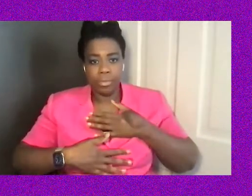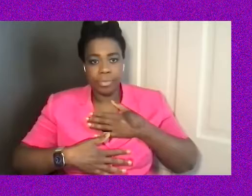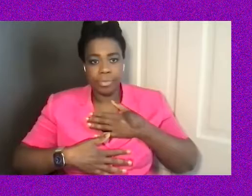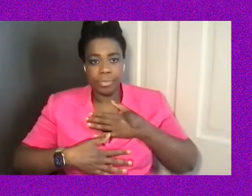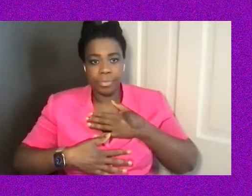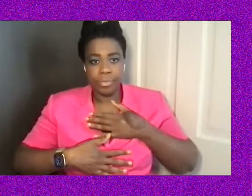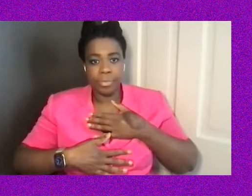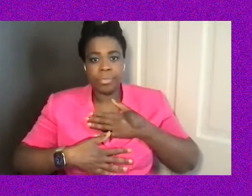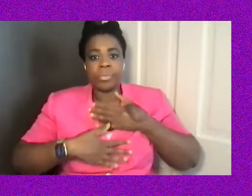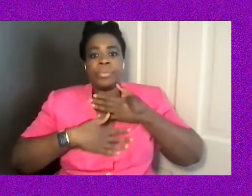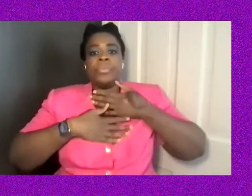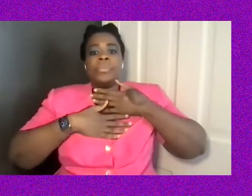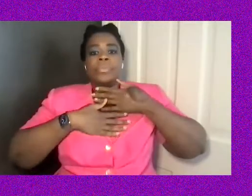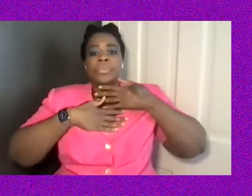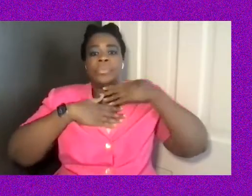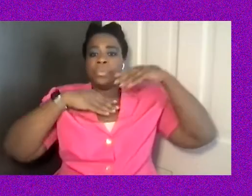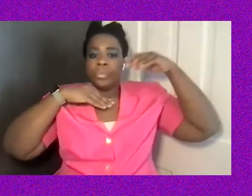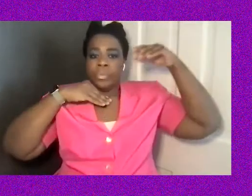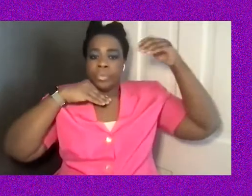Hold.